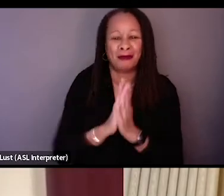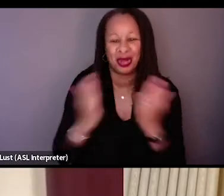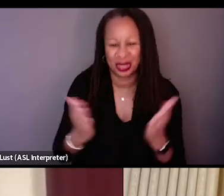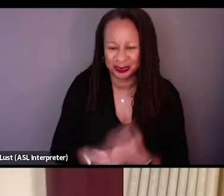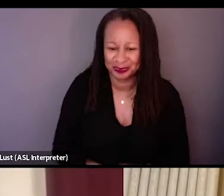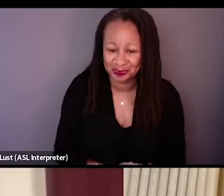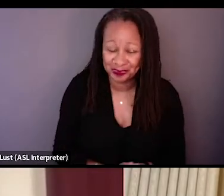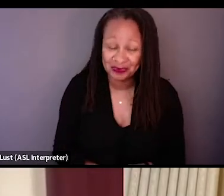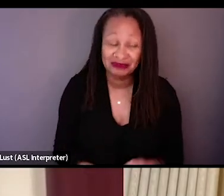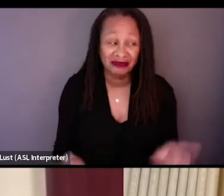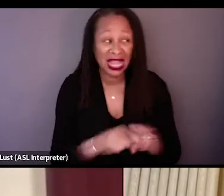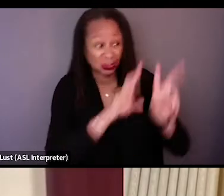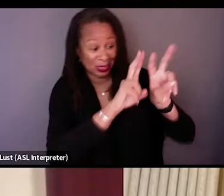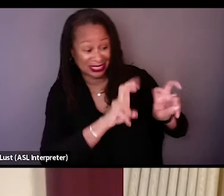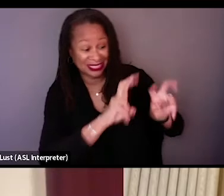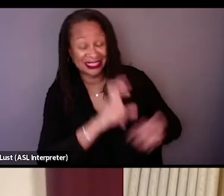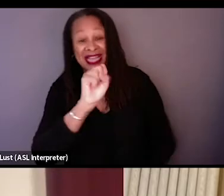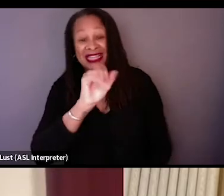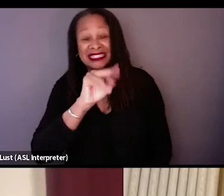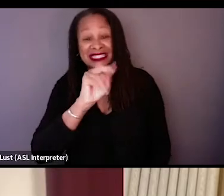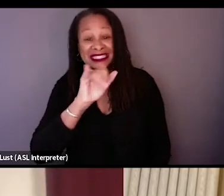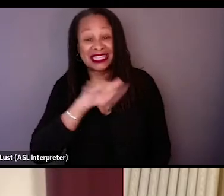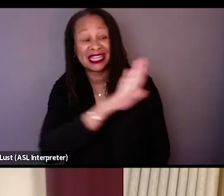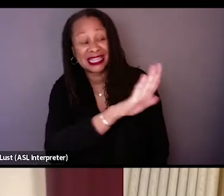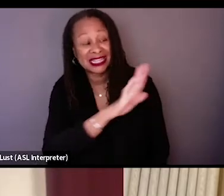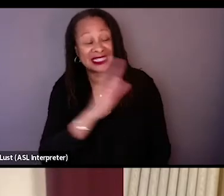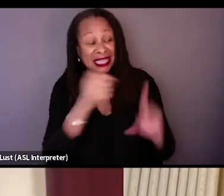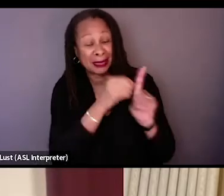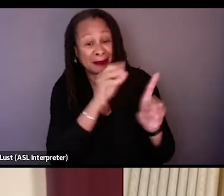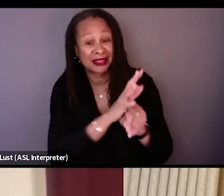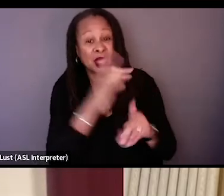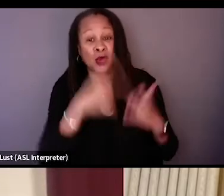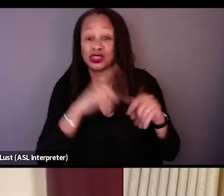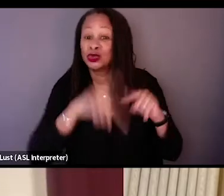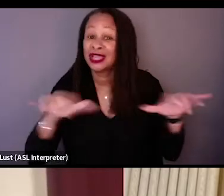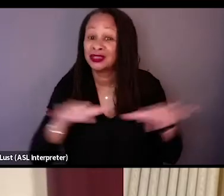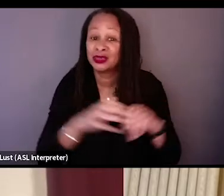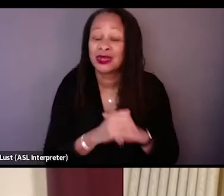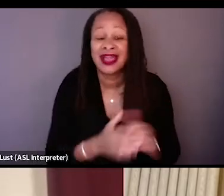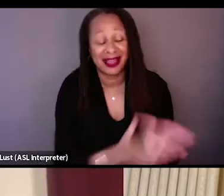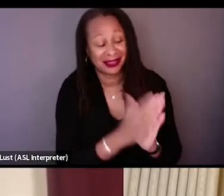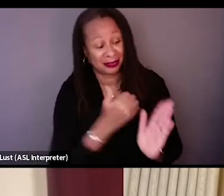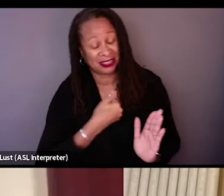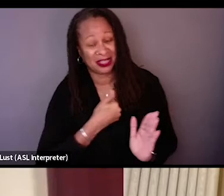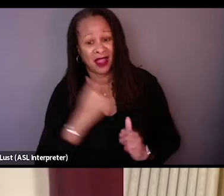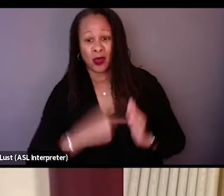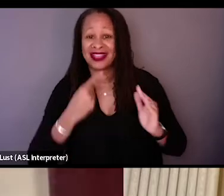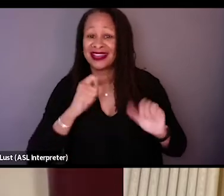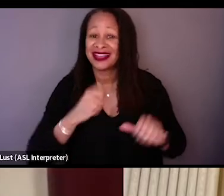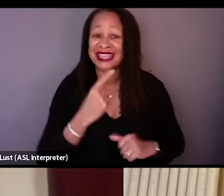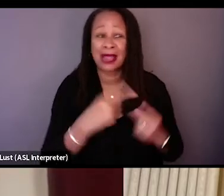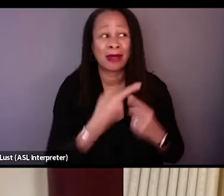in assessing Sidney and his impact, which you can't do in making a movie like this, I had to ask myself, what can I say about